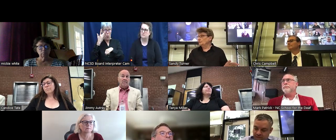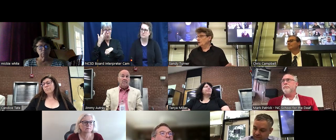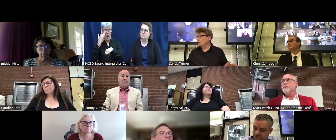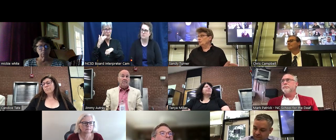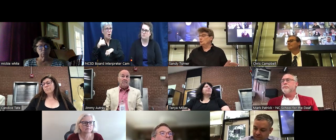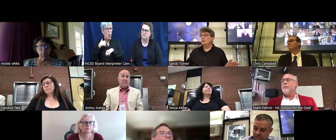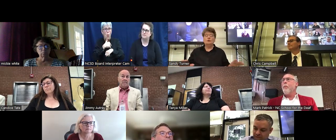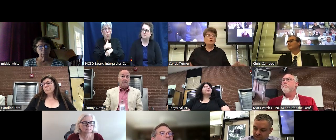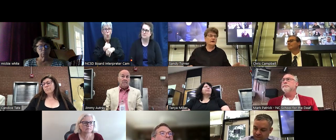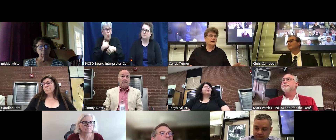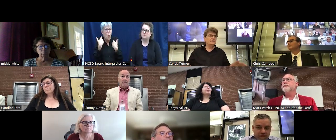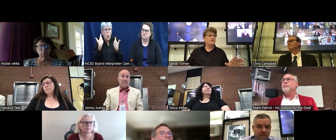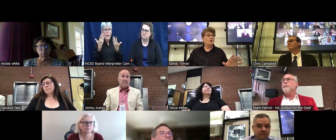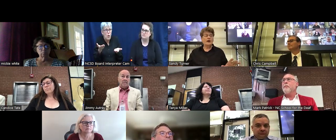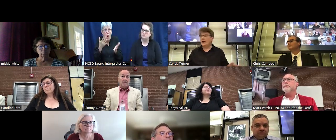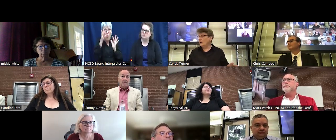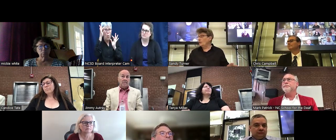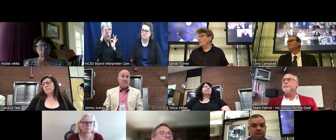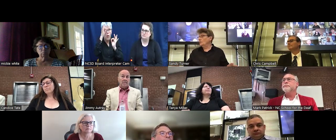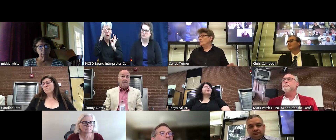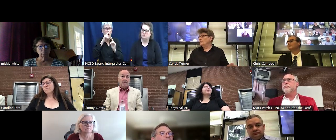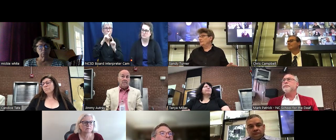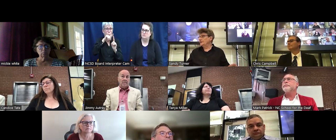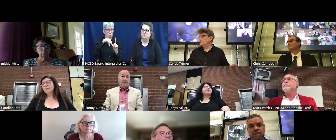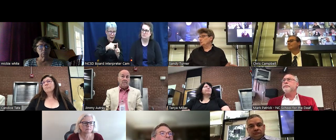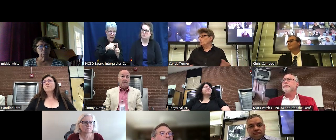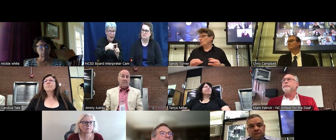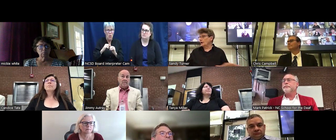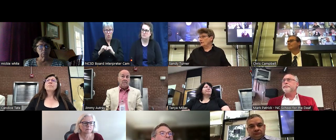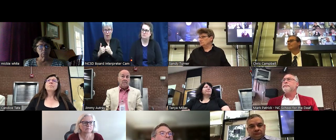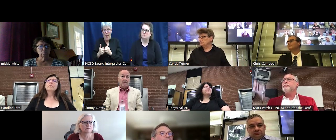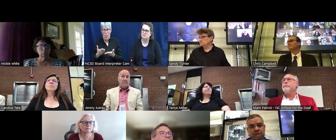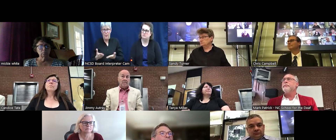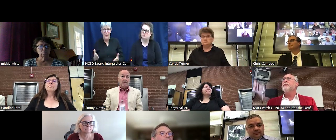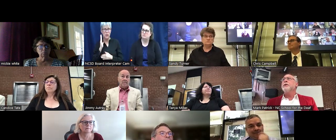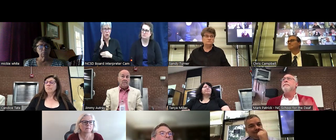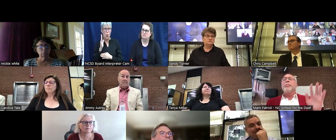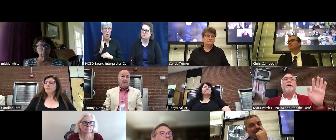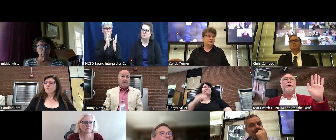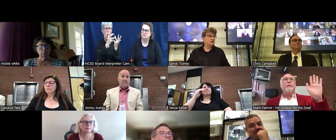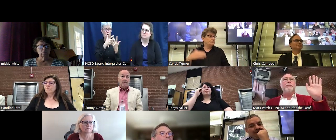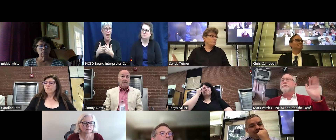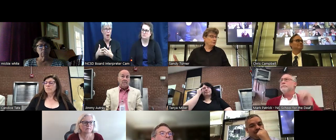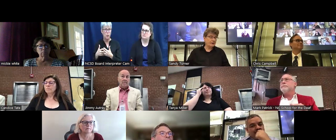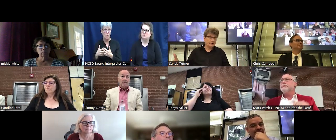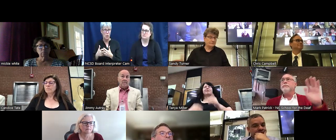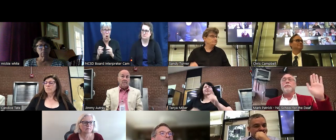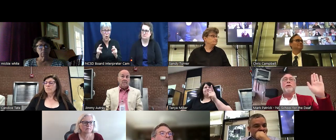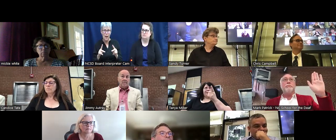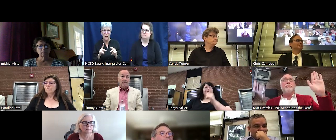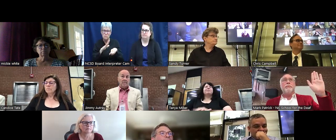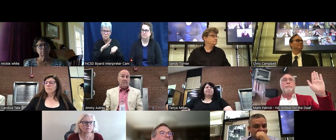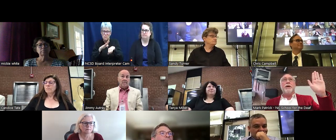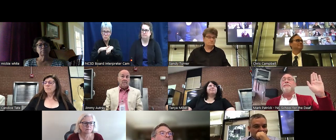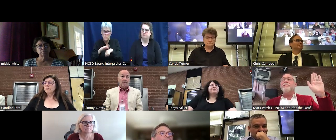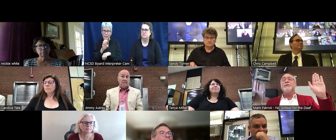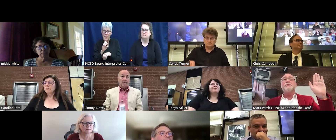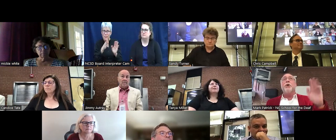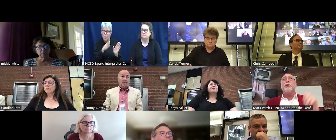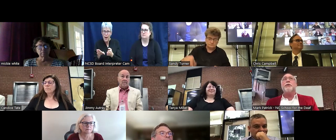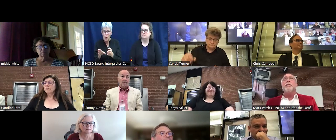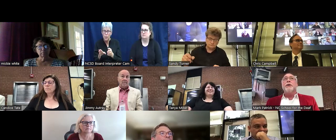don't know when or how things will work out. So just be prepared. And